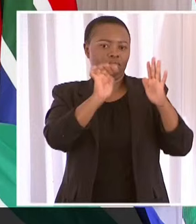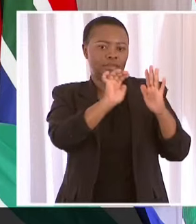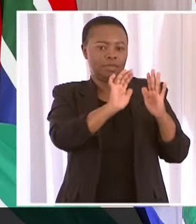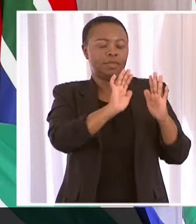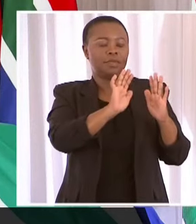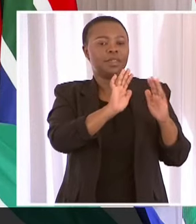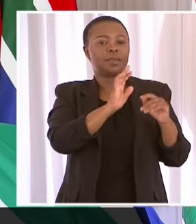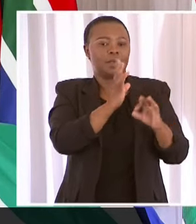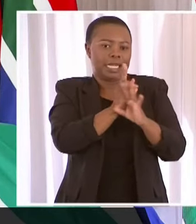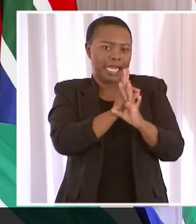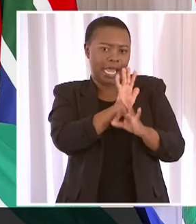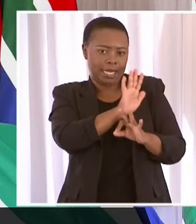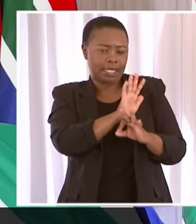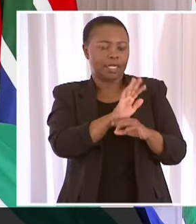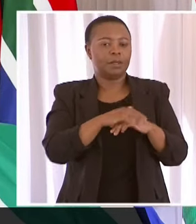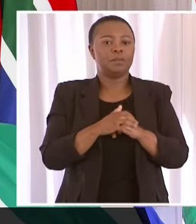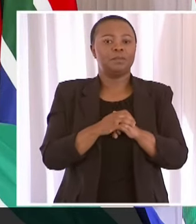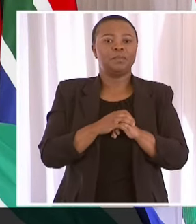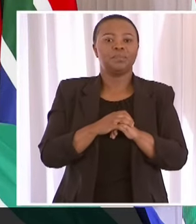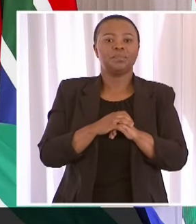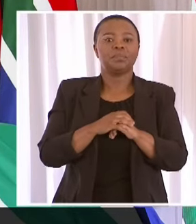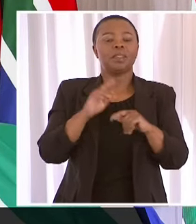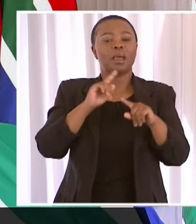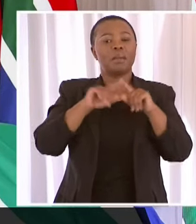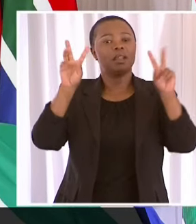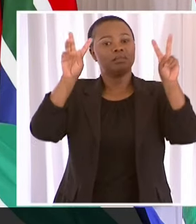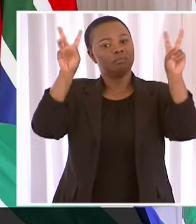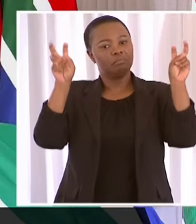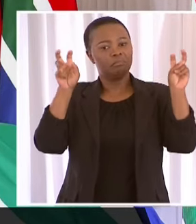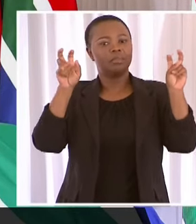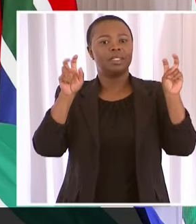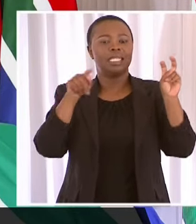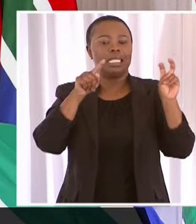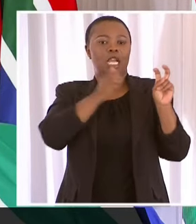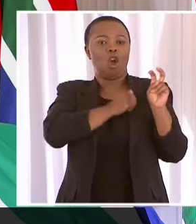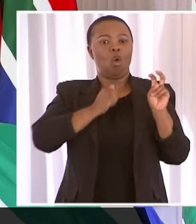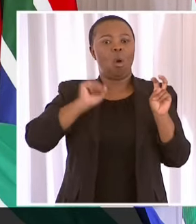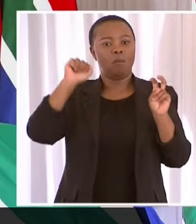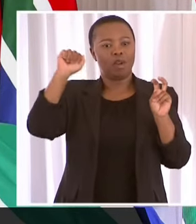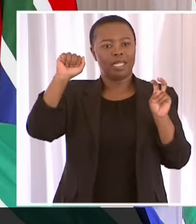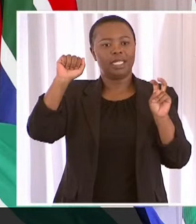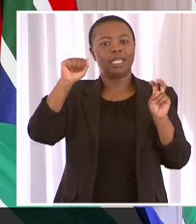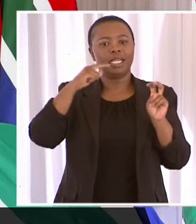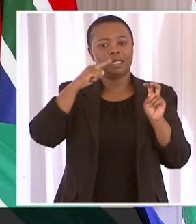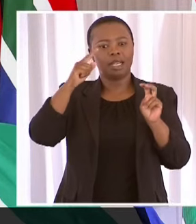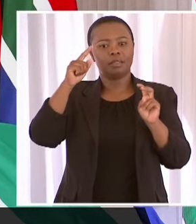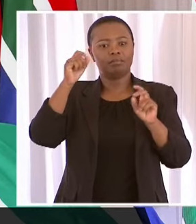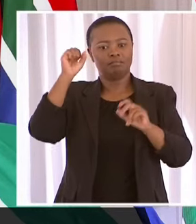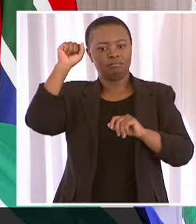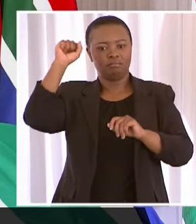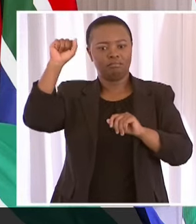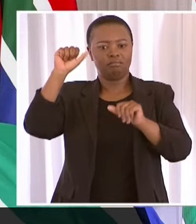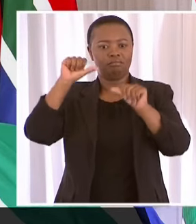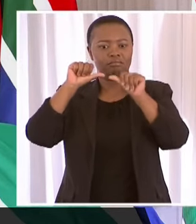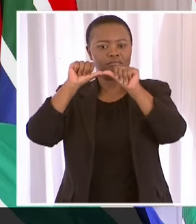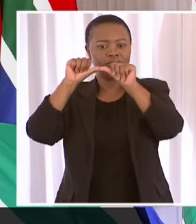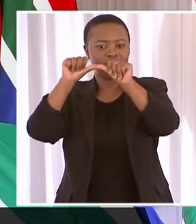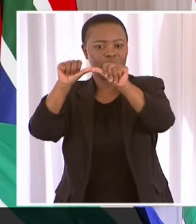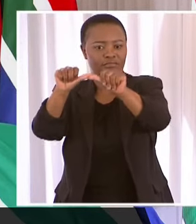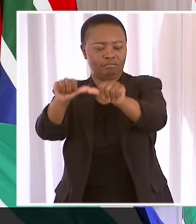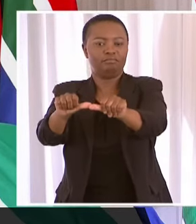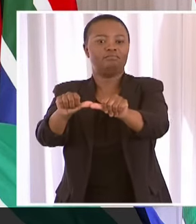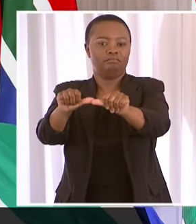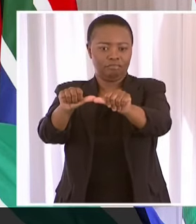also in the time-worn slogan of our Mozambican comrades, Aluta Continua. And